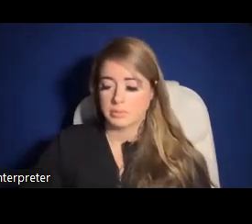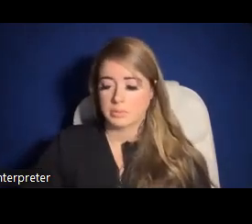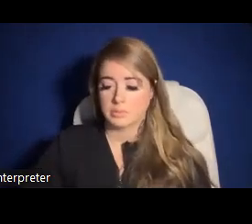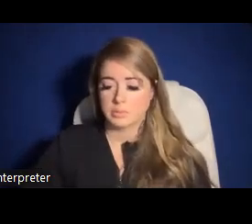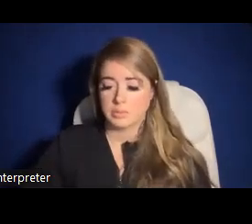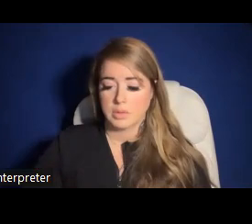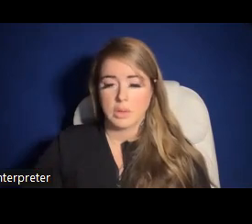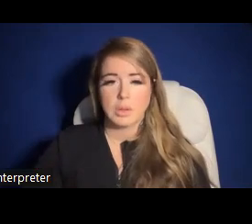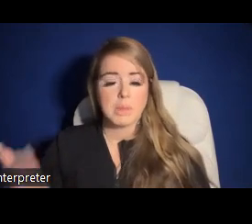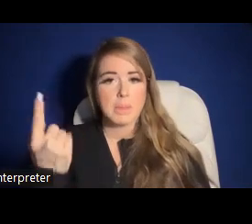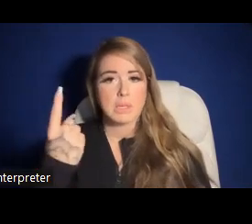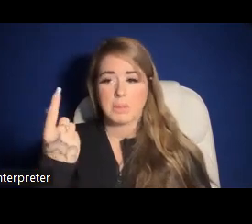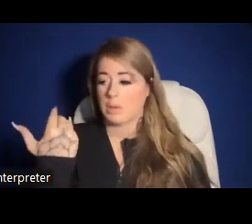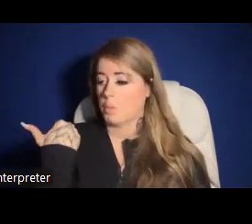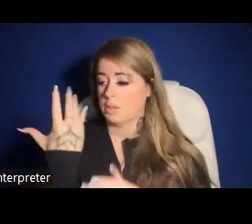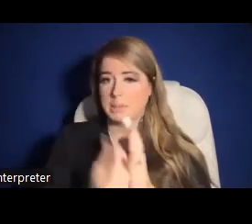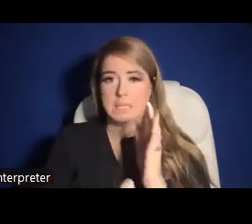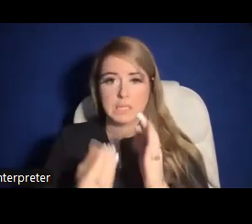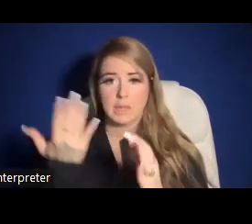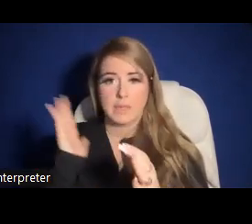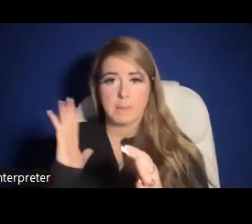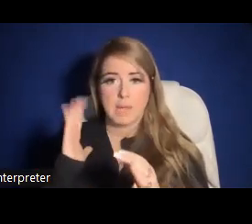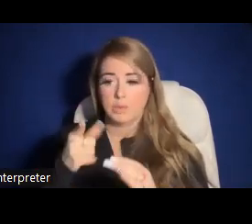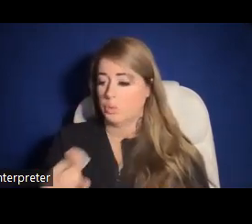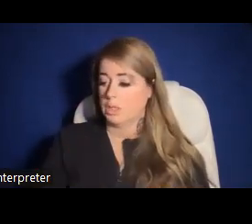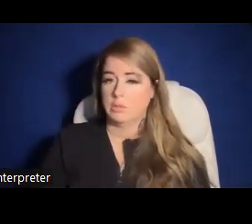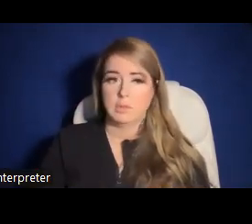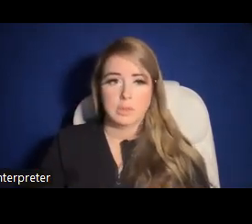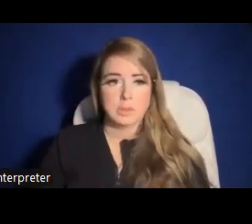Maybe something that was missing in the past that you need?